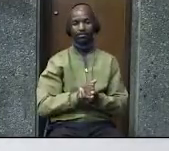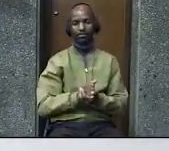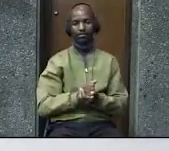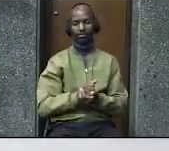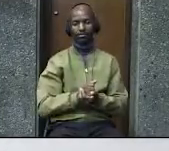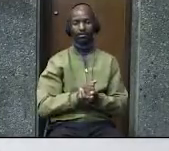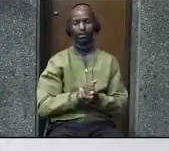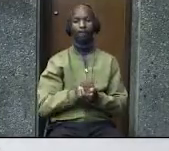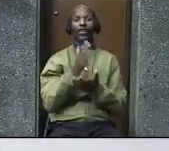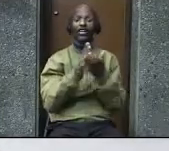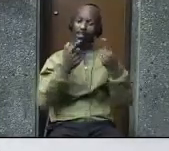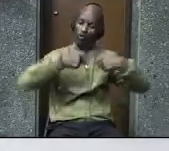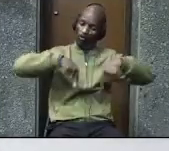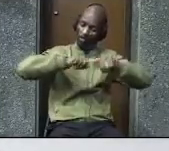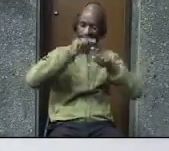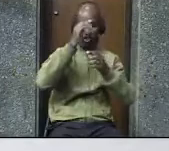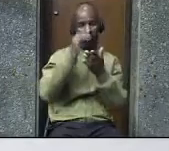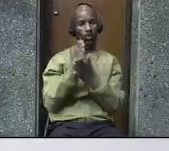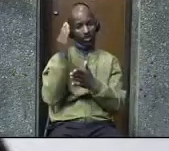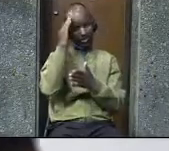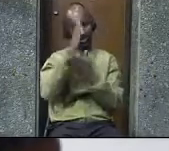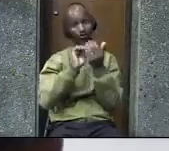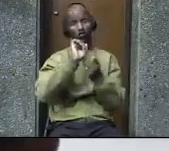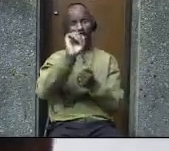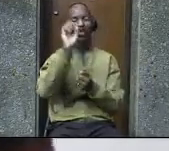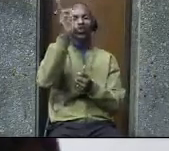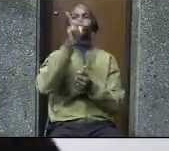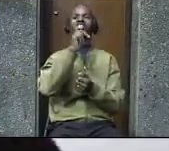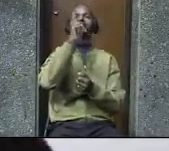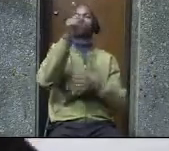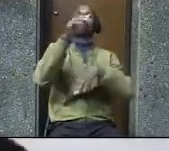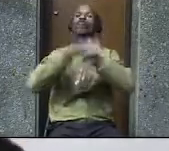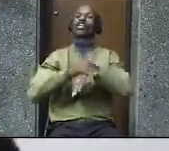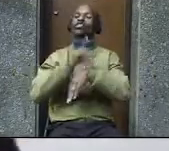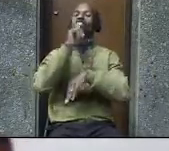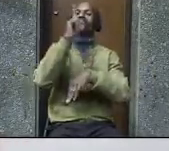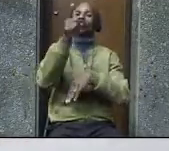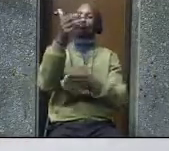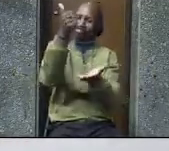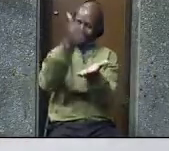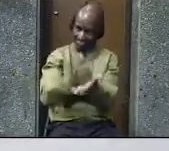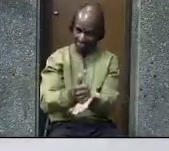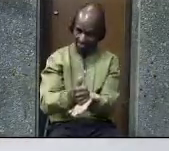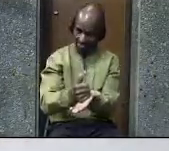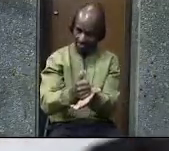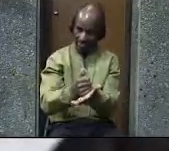And because some of us know some of you here, we'll even tell your friend to tell you to sit down.